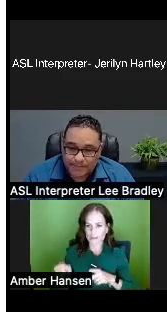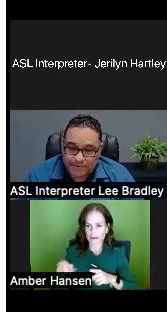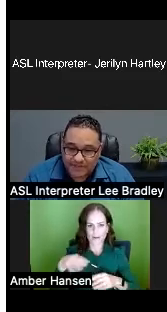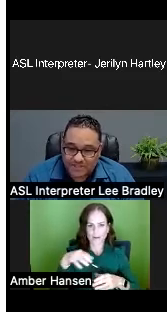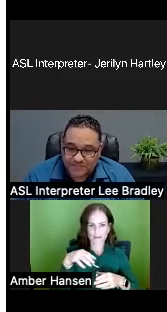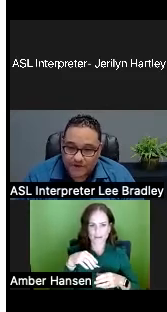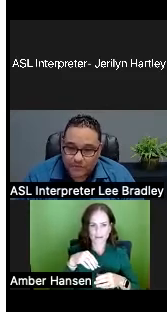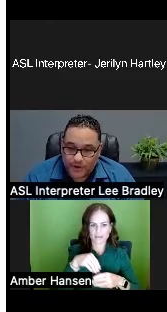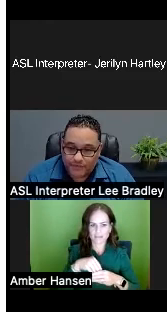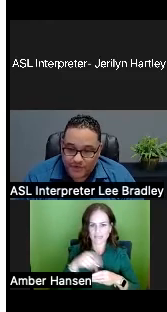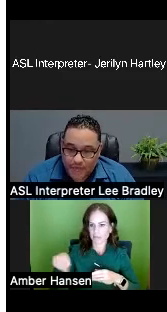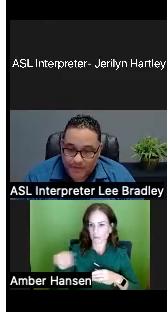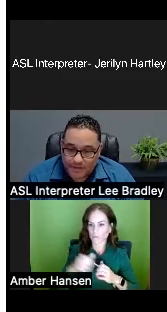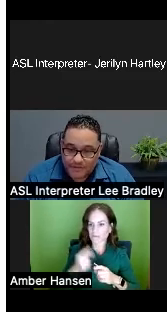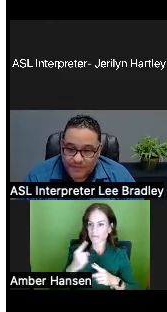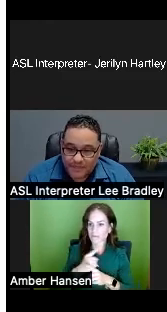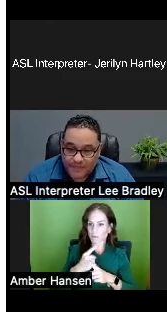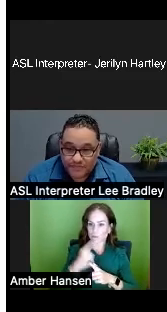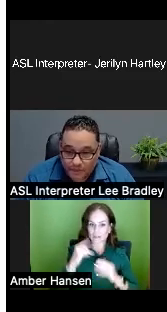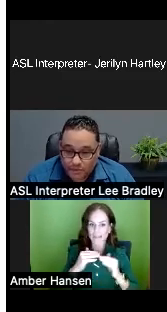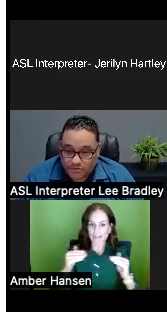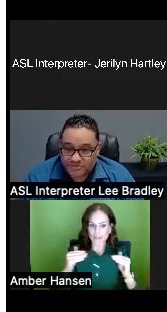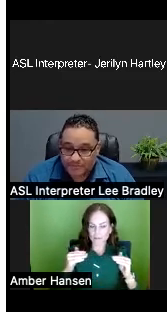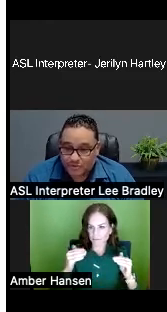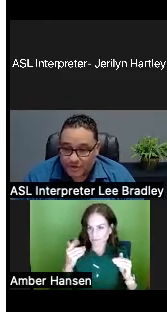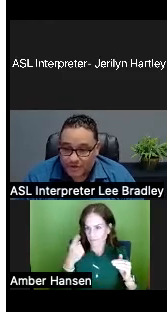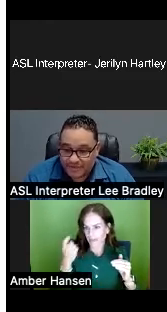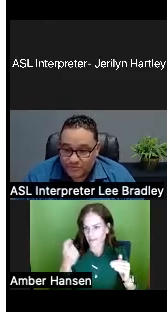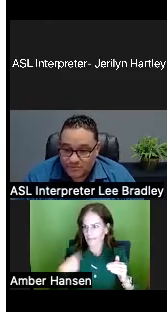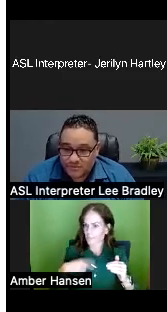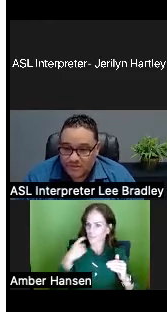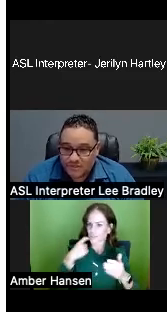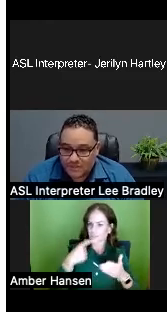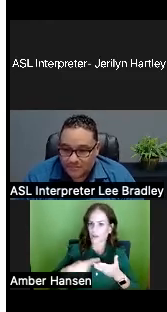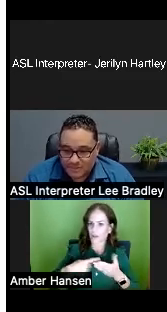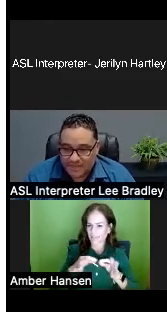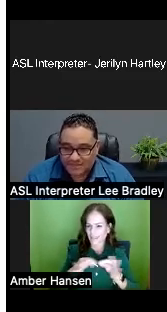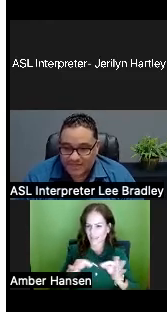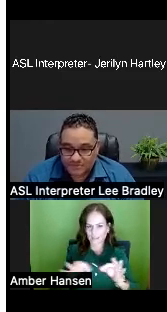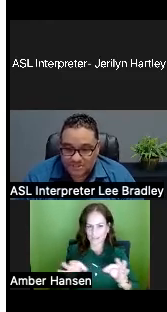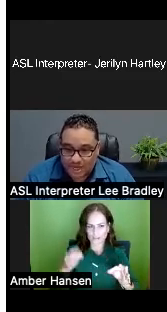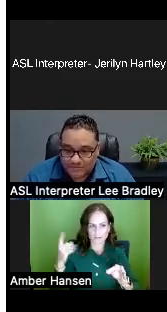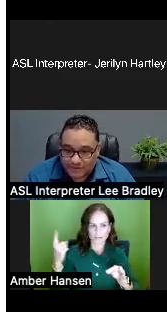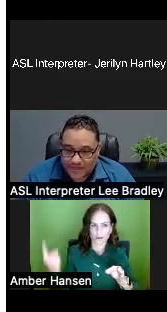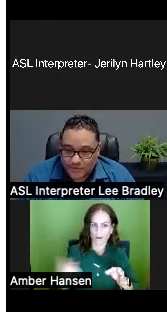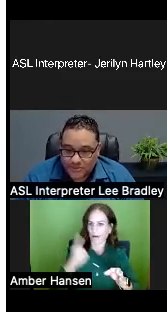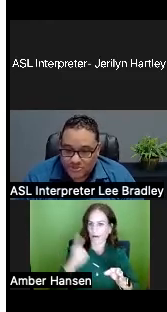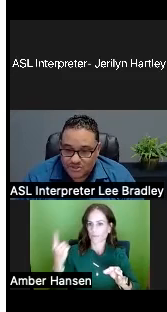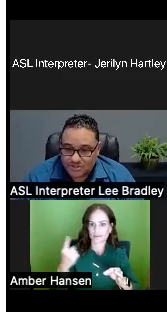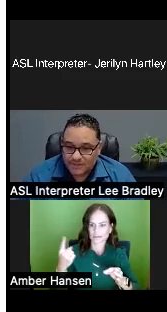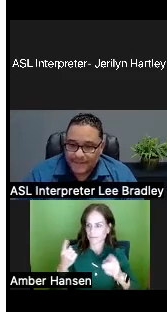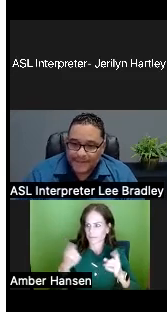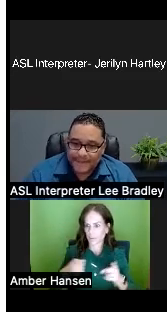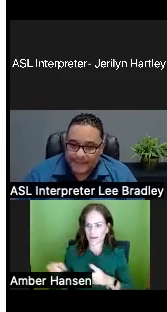Language deprivation is a very rare phenomenon in those with typical hearing levels, because as we just talked about,